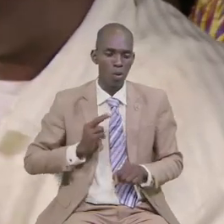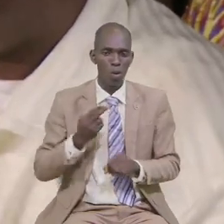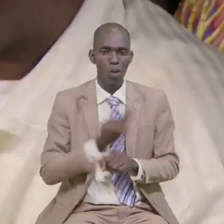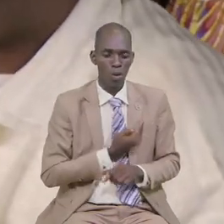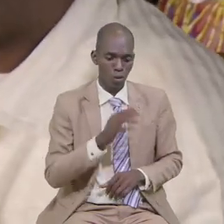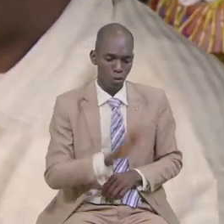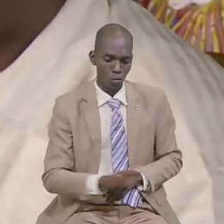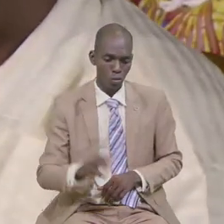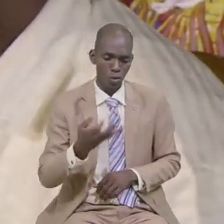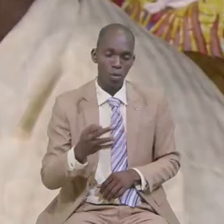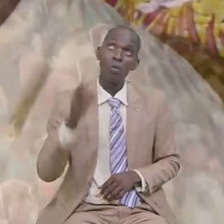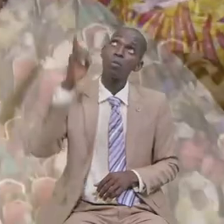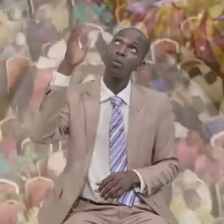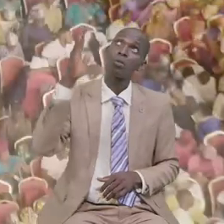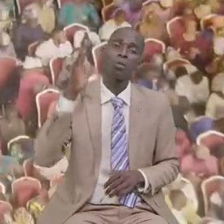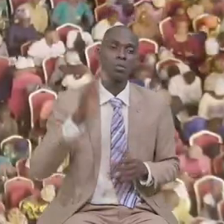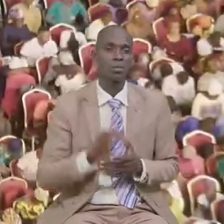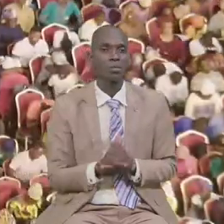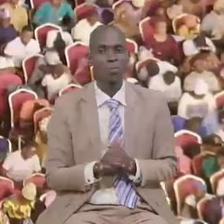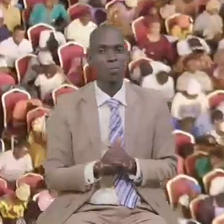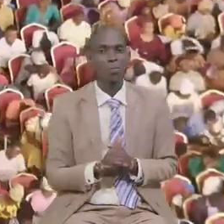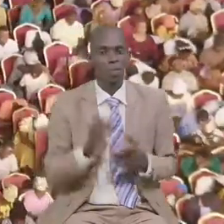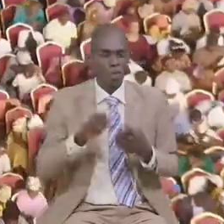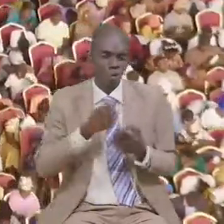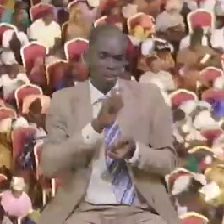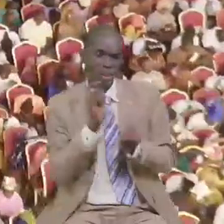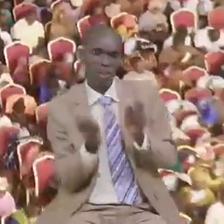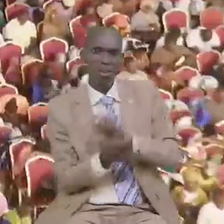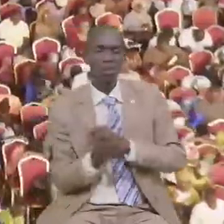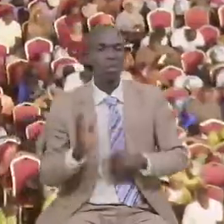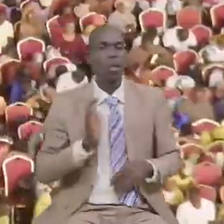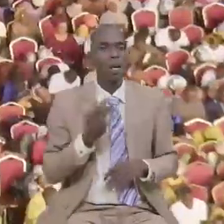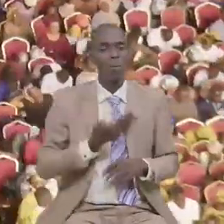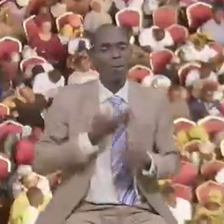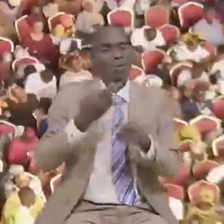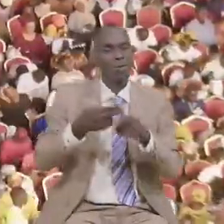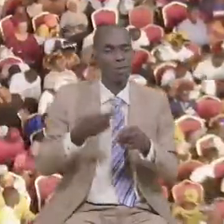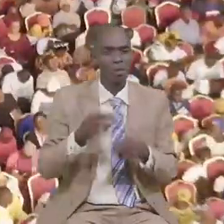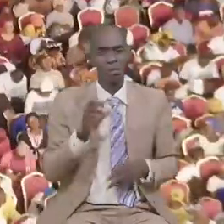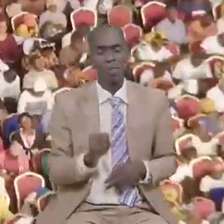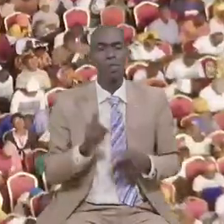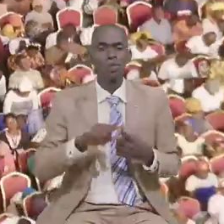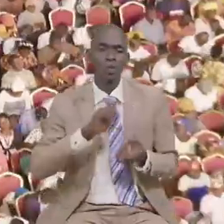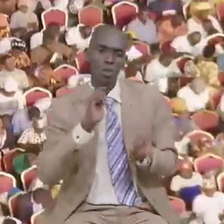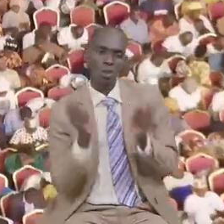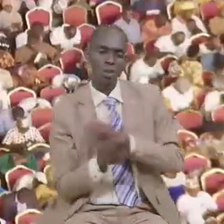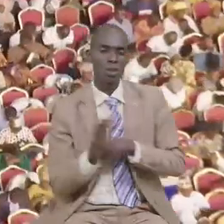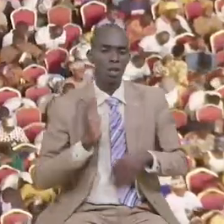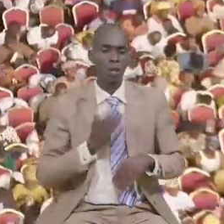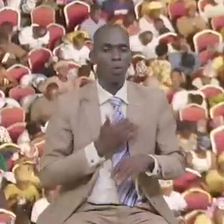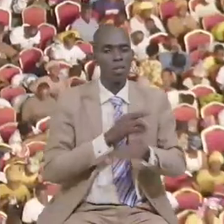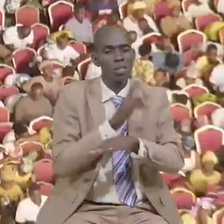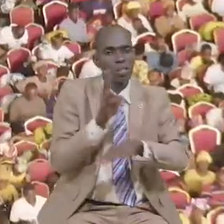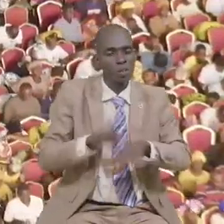God. To change our title, to change our nature,